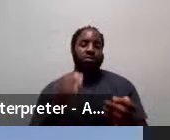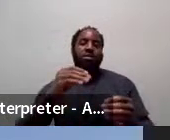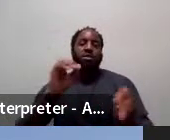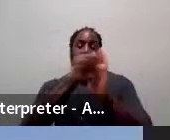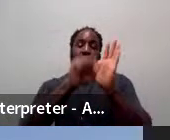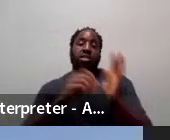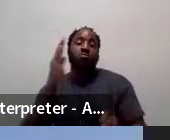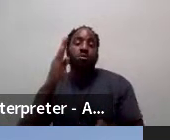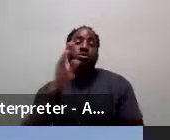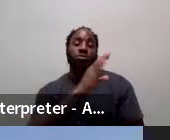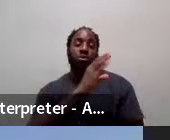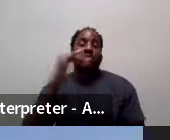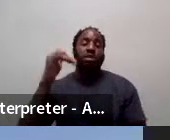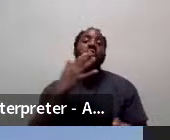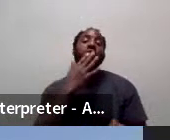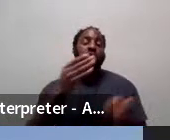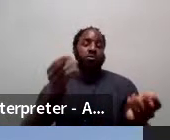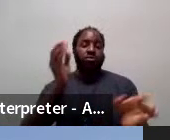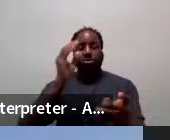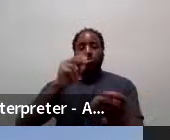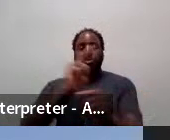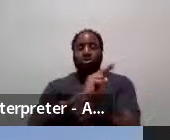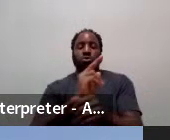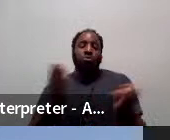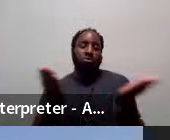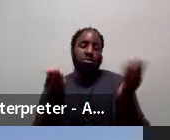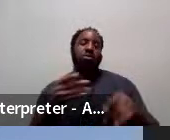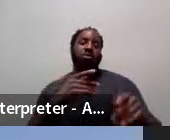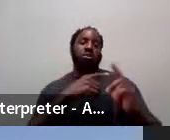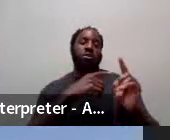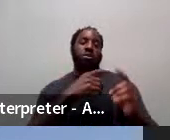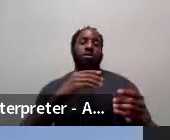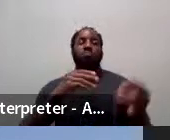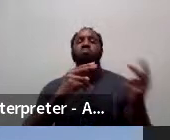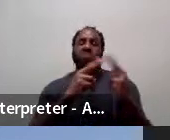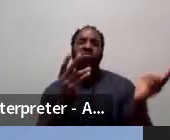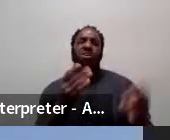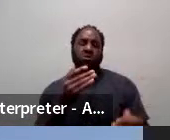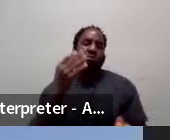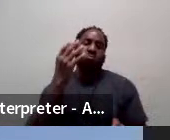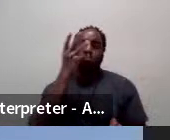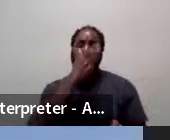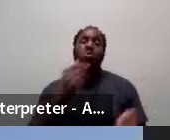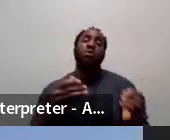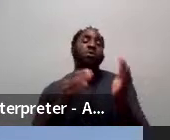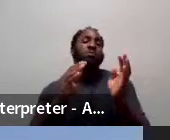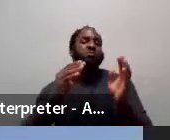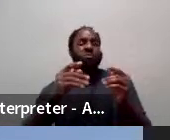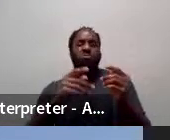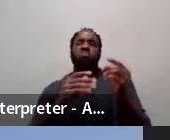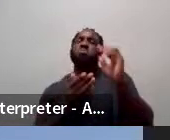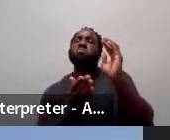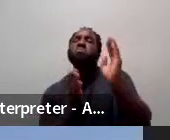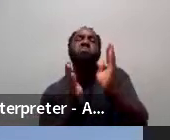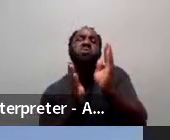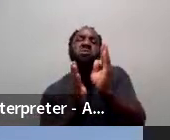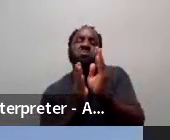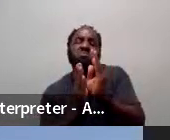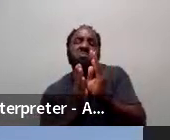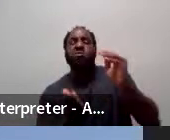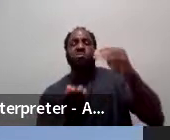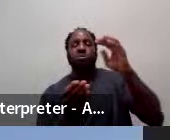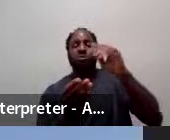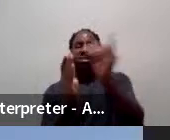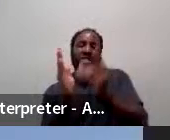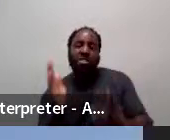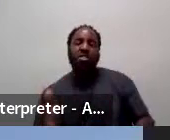yellow colors integrated here, but very tasteful, very minimalist design.